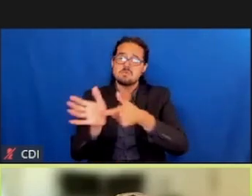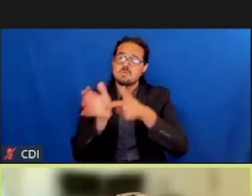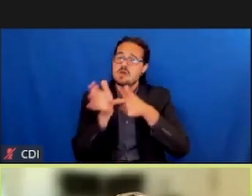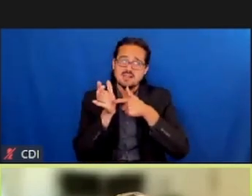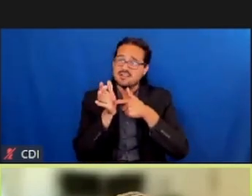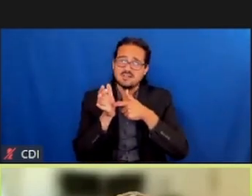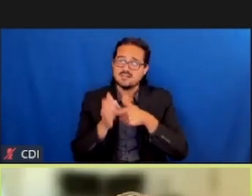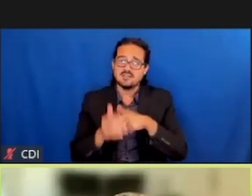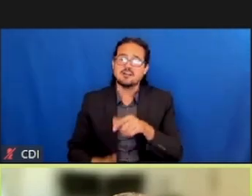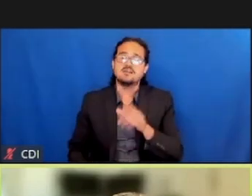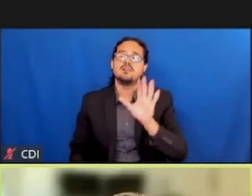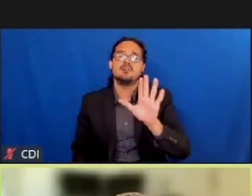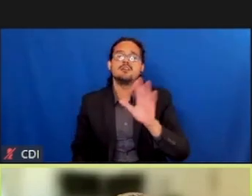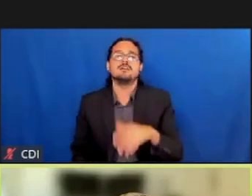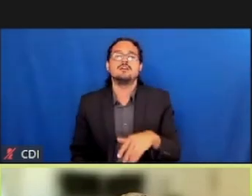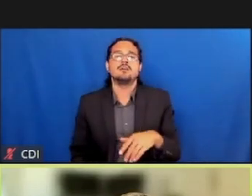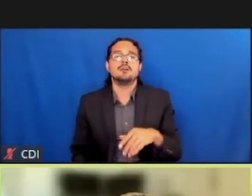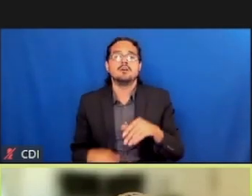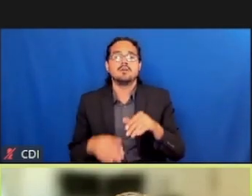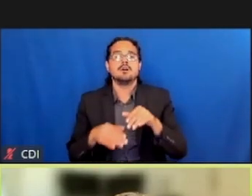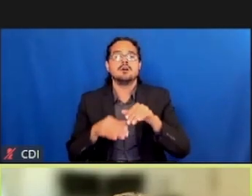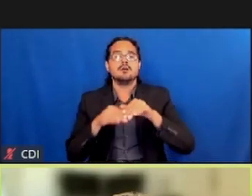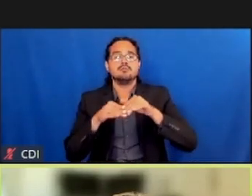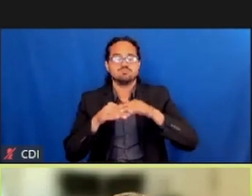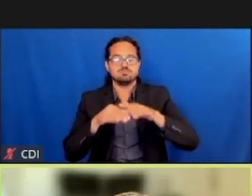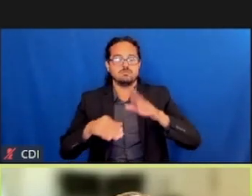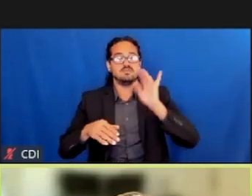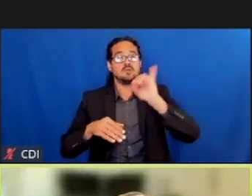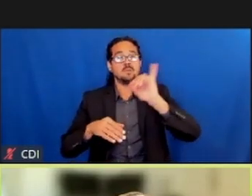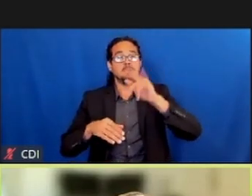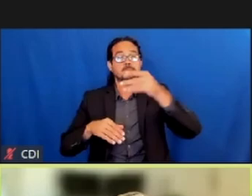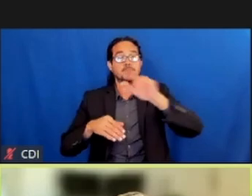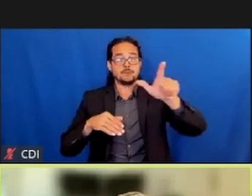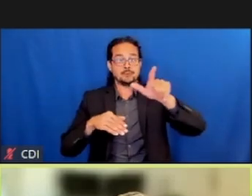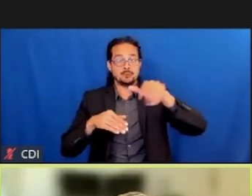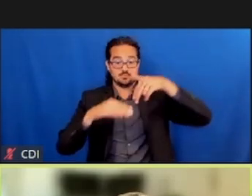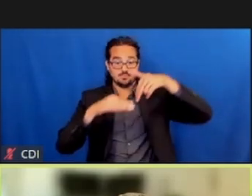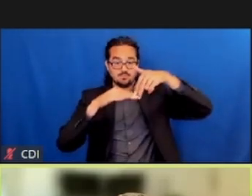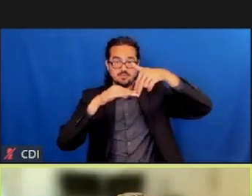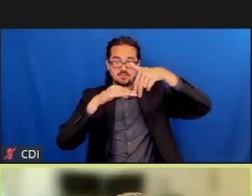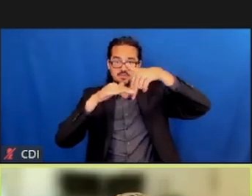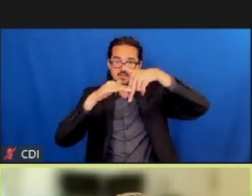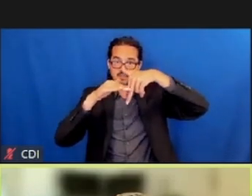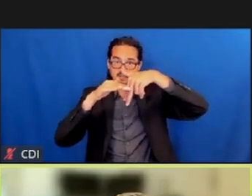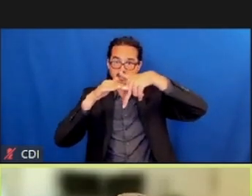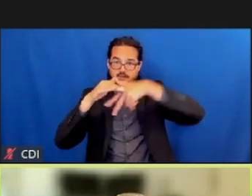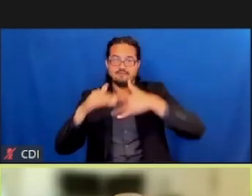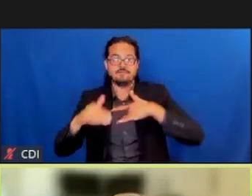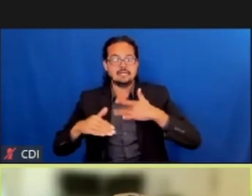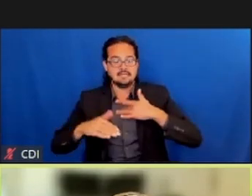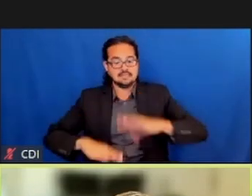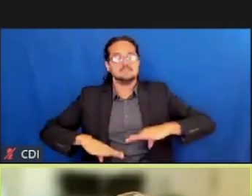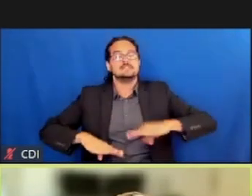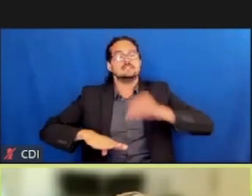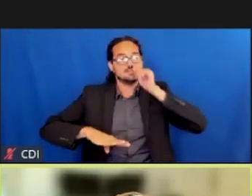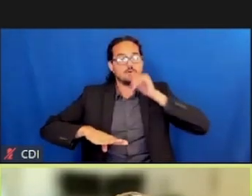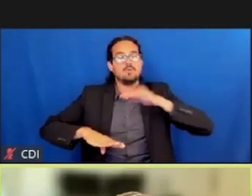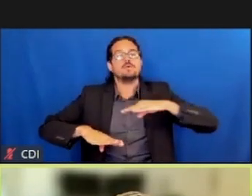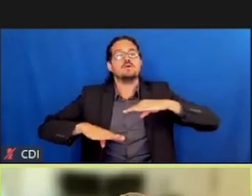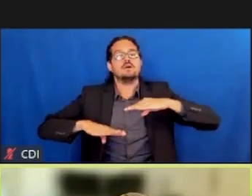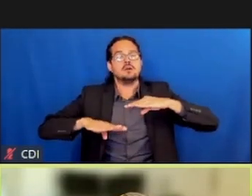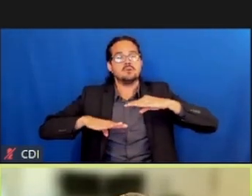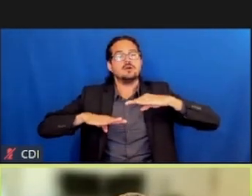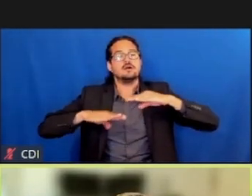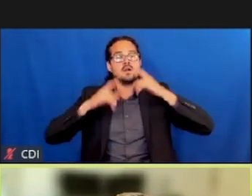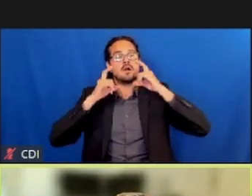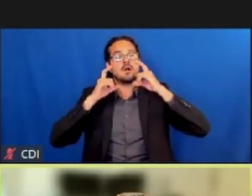figure out what to do when you have the sniffles or a sore throat or an ear thing. I would say if you have allergy symptoms, for example, I have dust mite